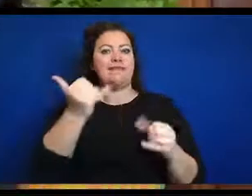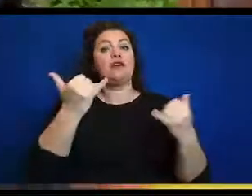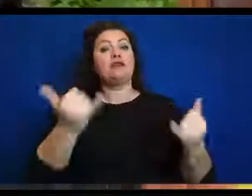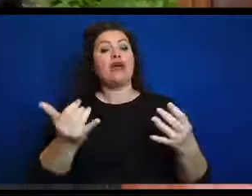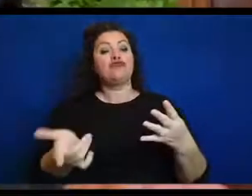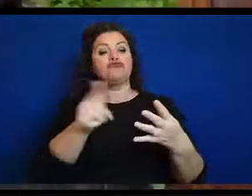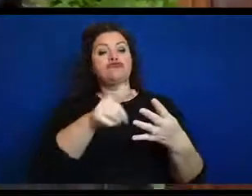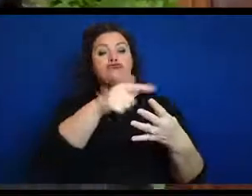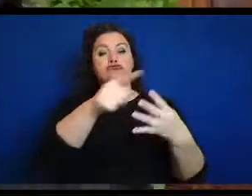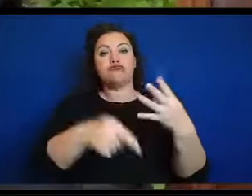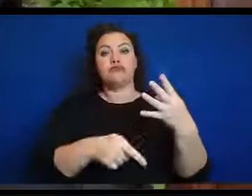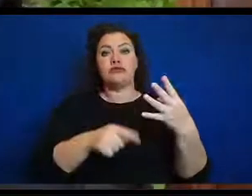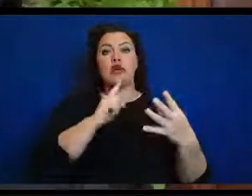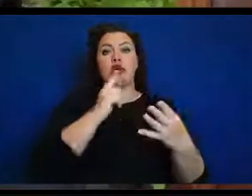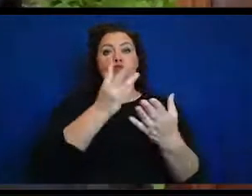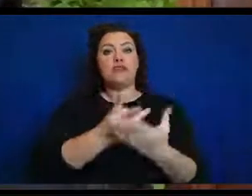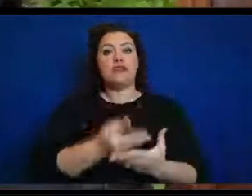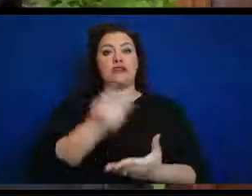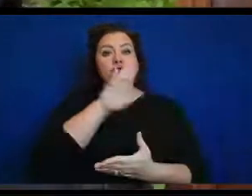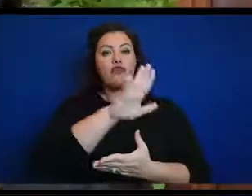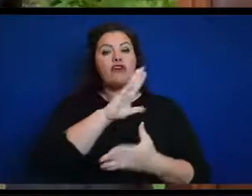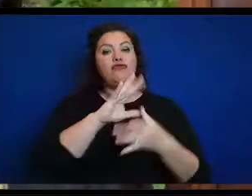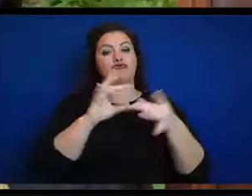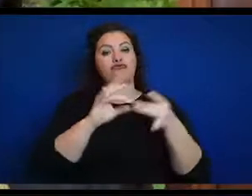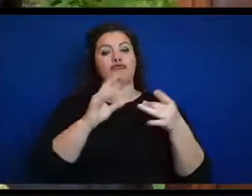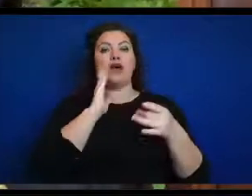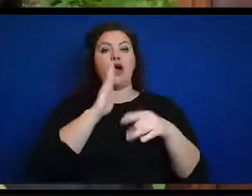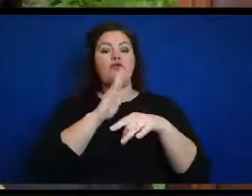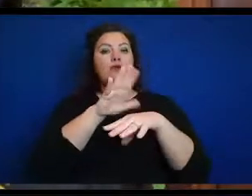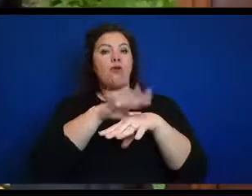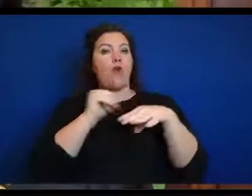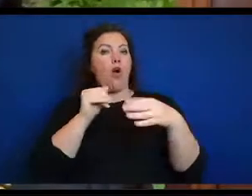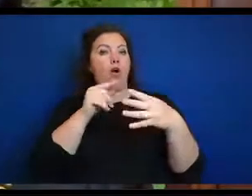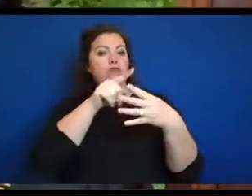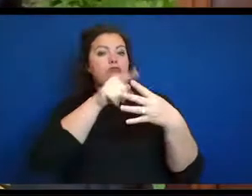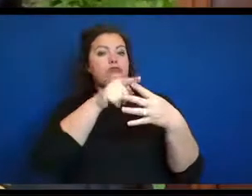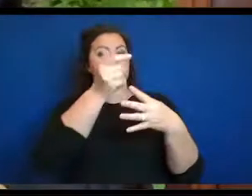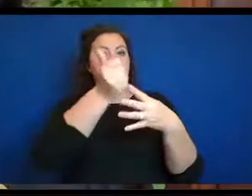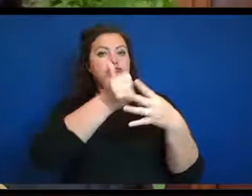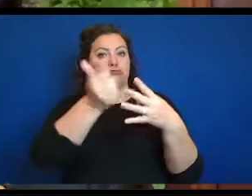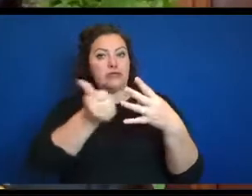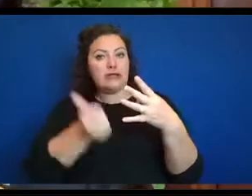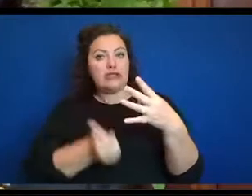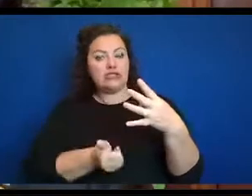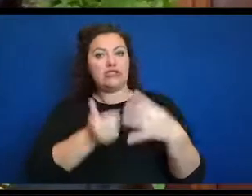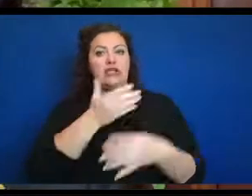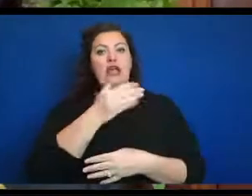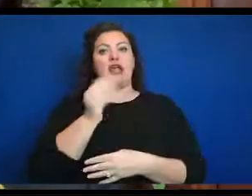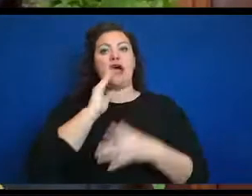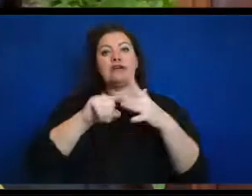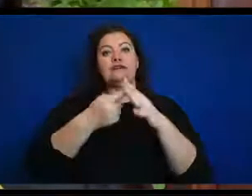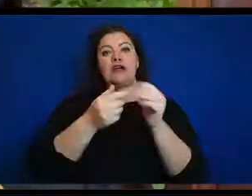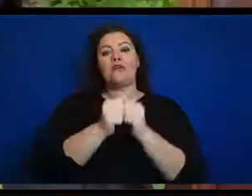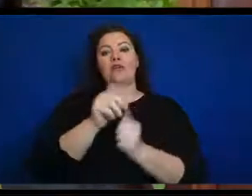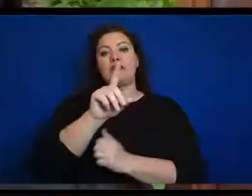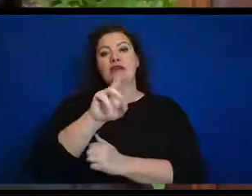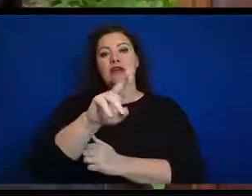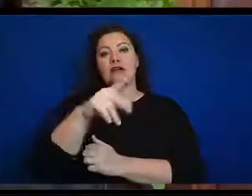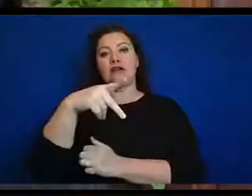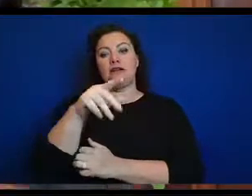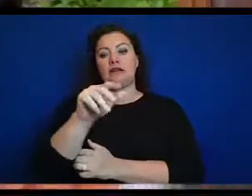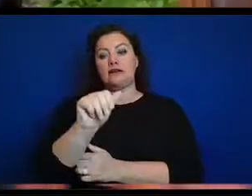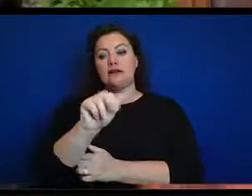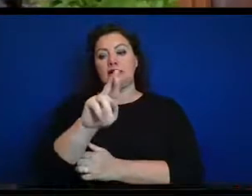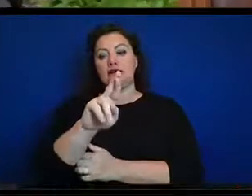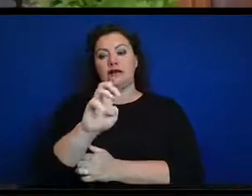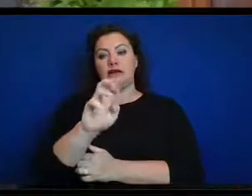their statements, and I'll just call on each witness in the order we introduced them. And I'll start with Dr. Parake.